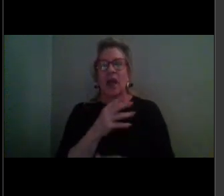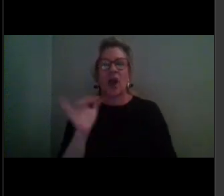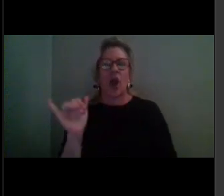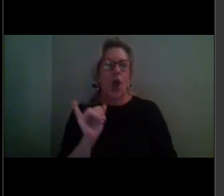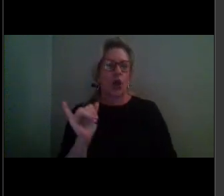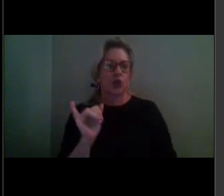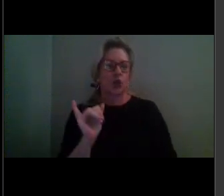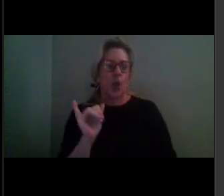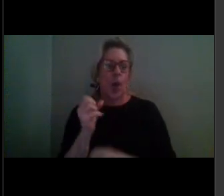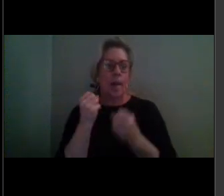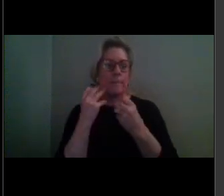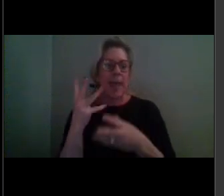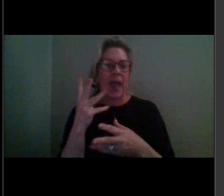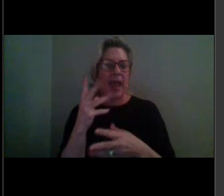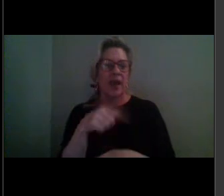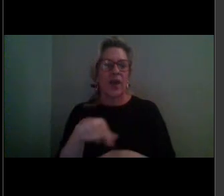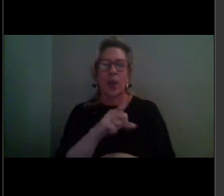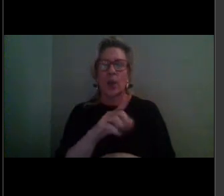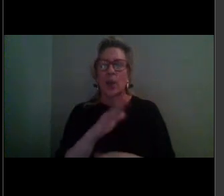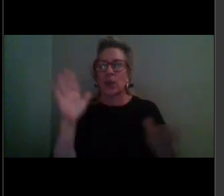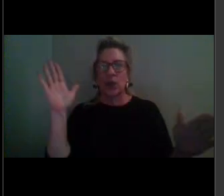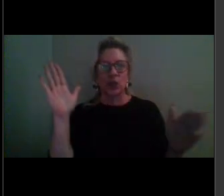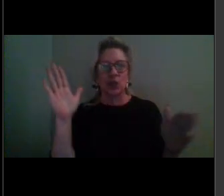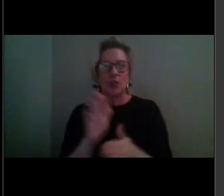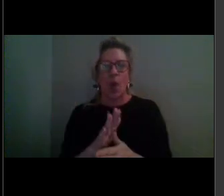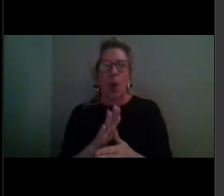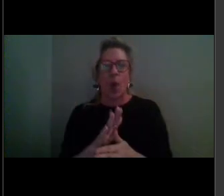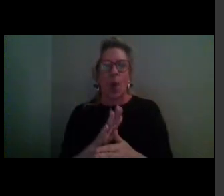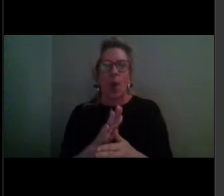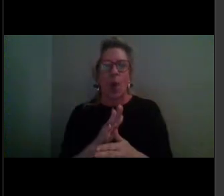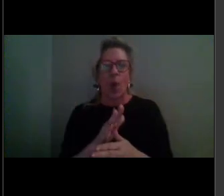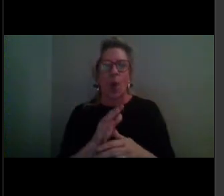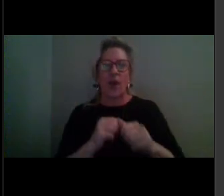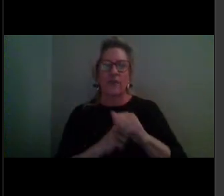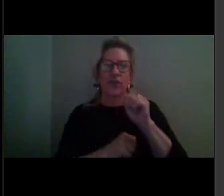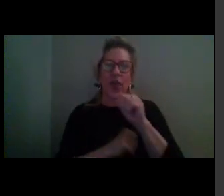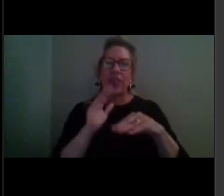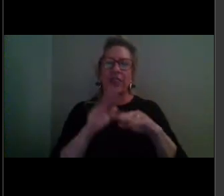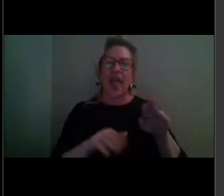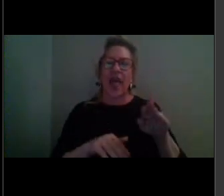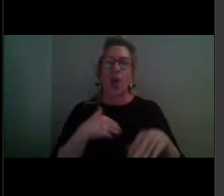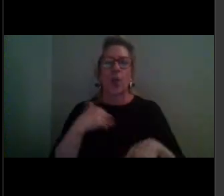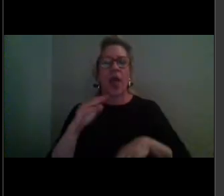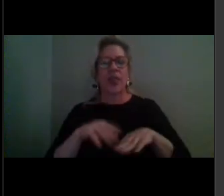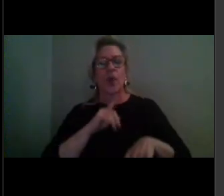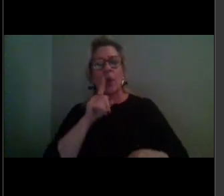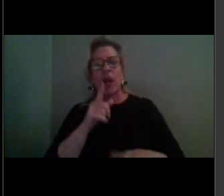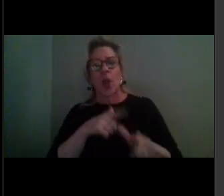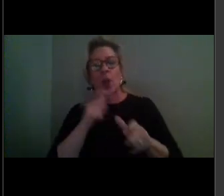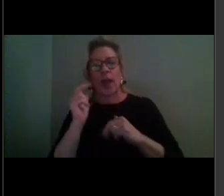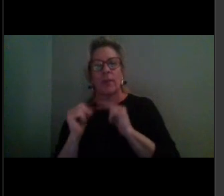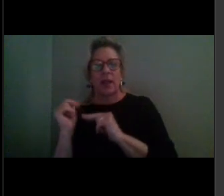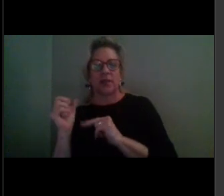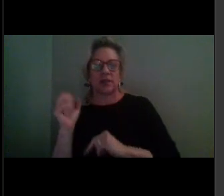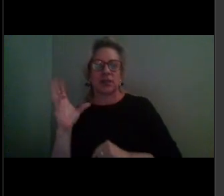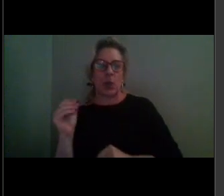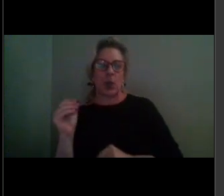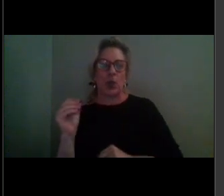a lot of them seemed more like small infrastructure rather than quick builds. And so we